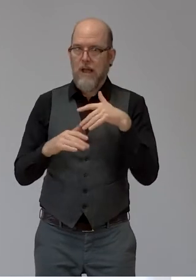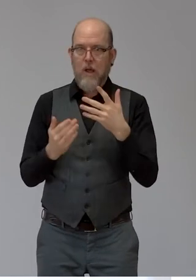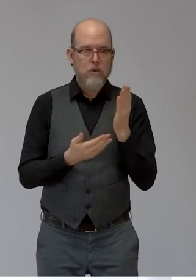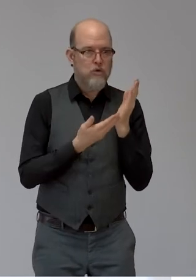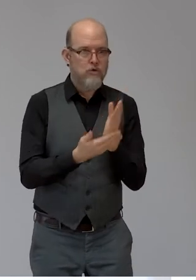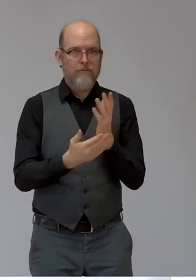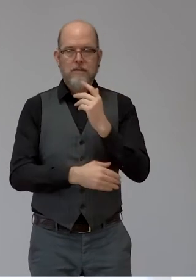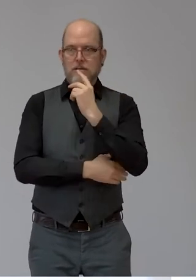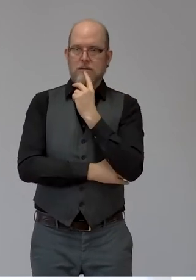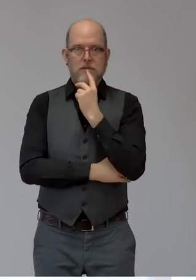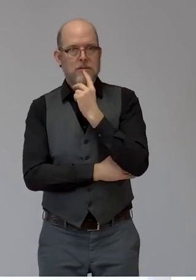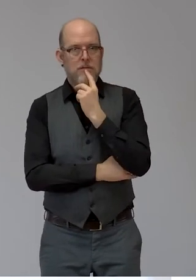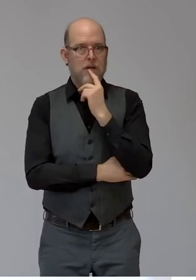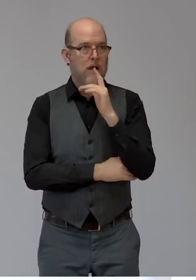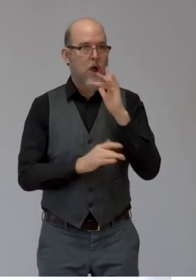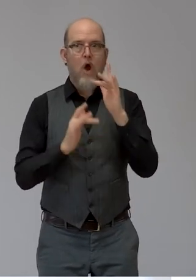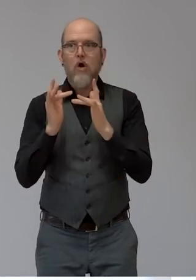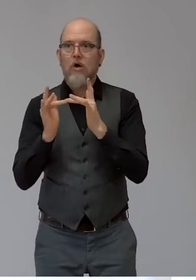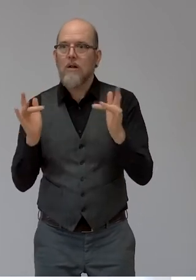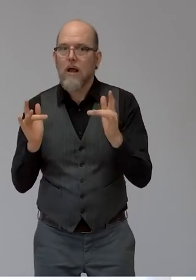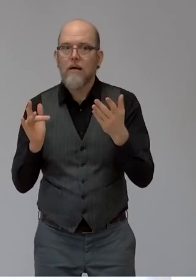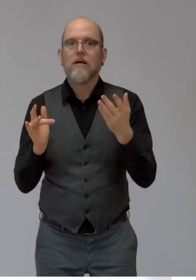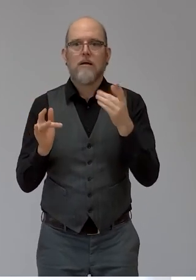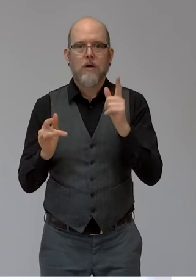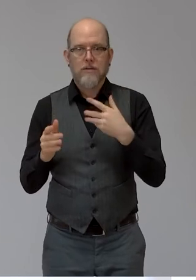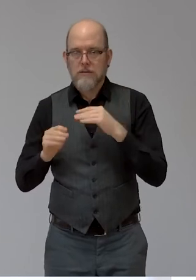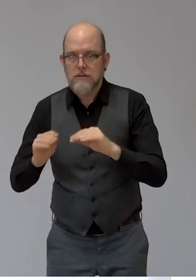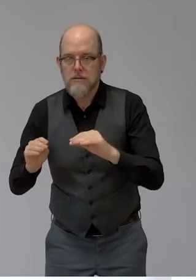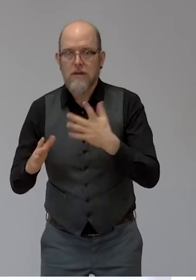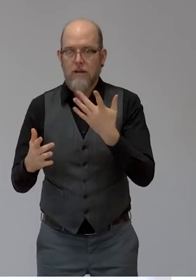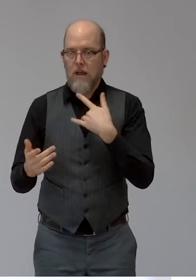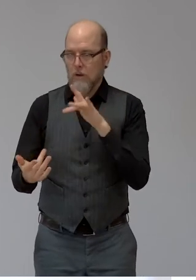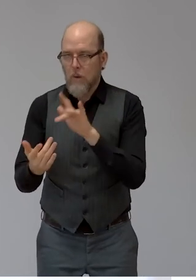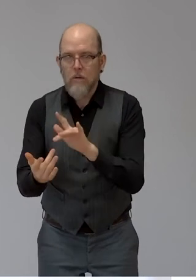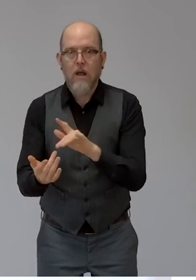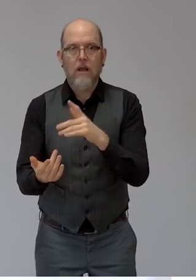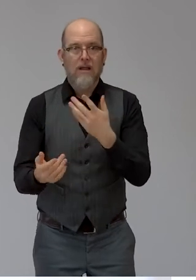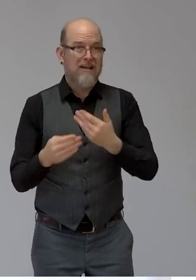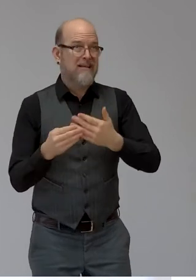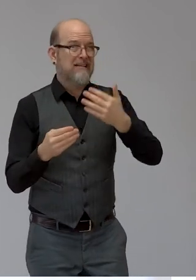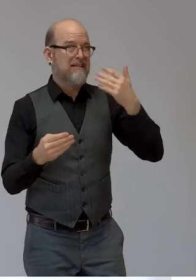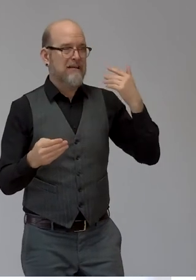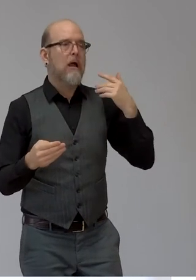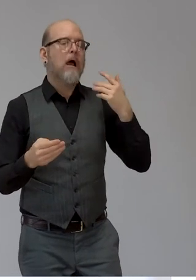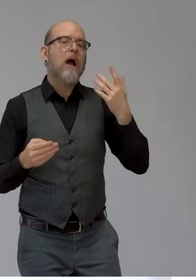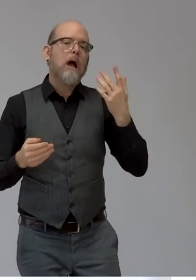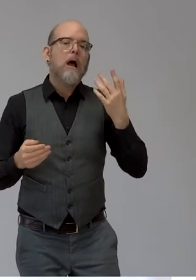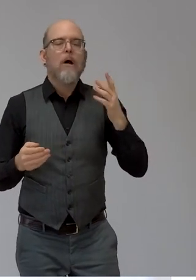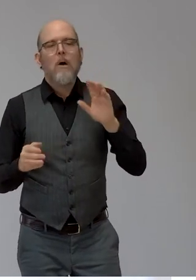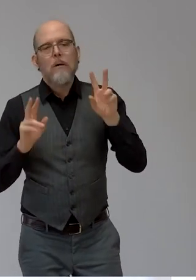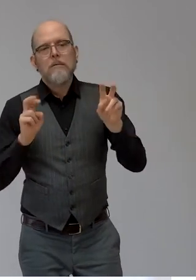to online. And it was interesting because this time the main role was of that of the parents, and our staff was